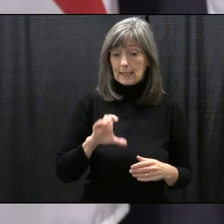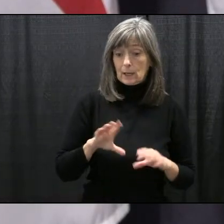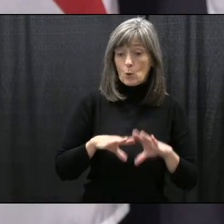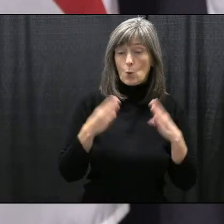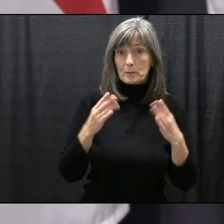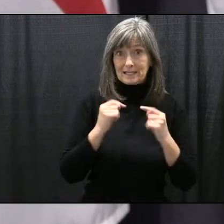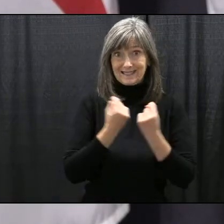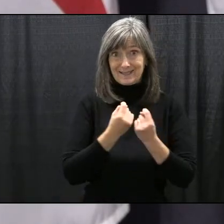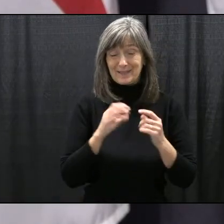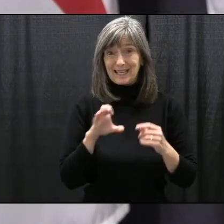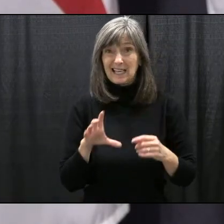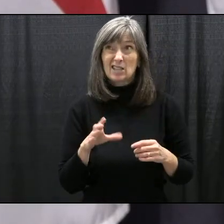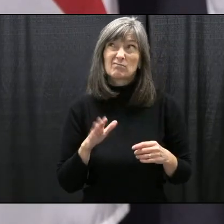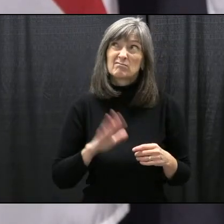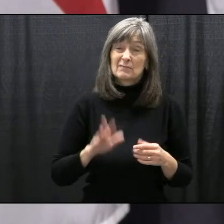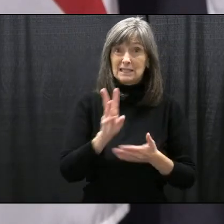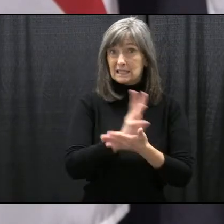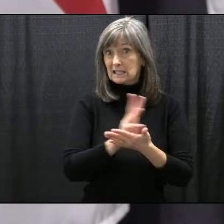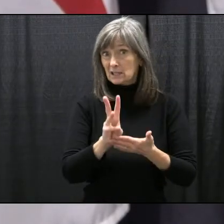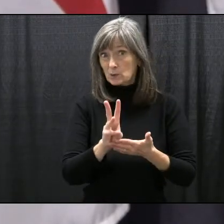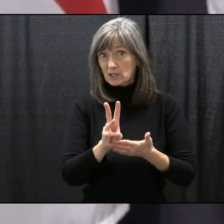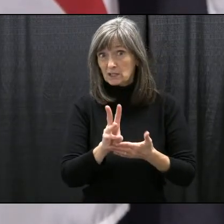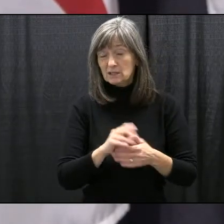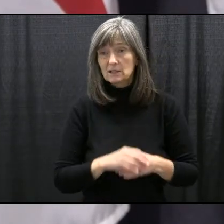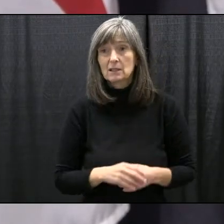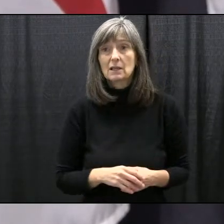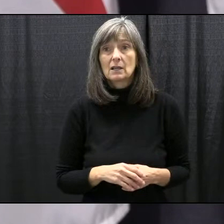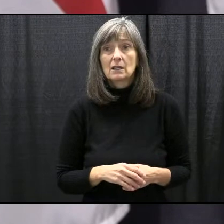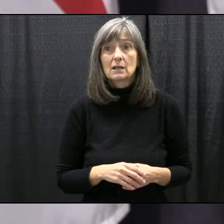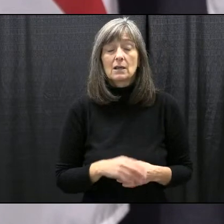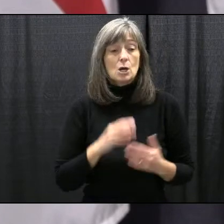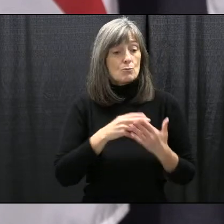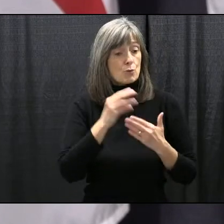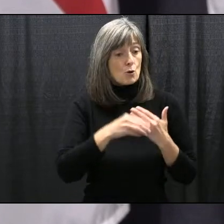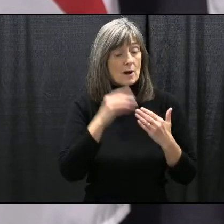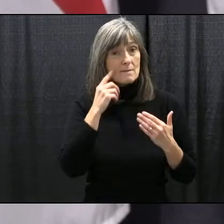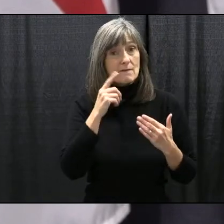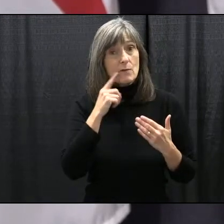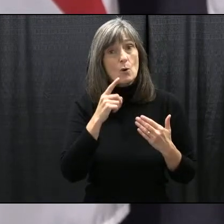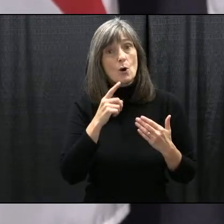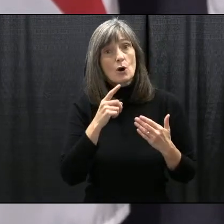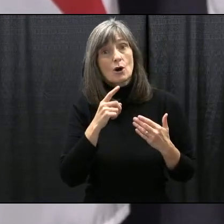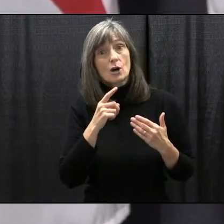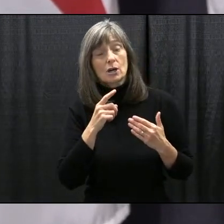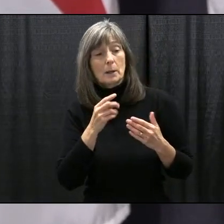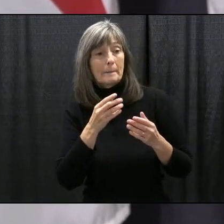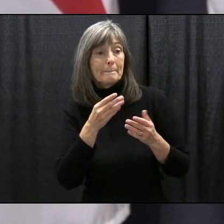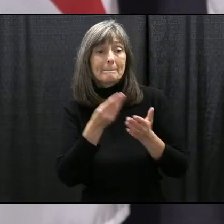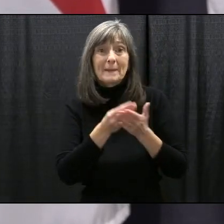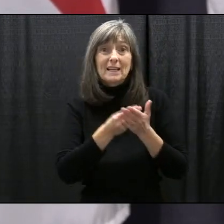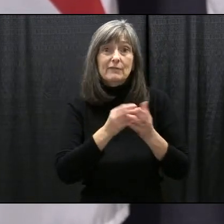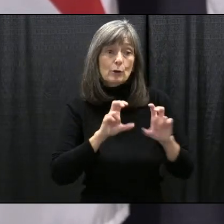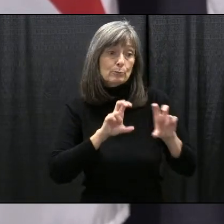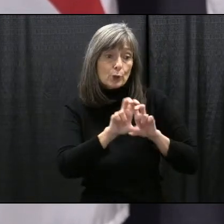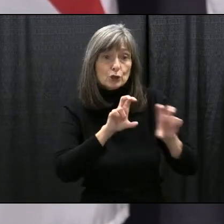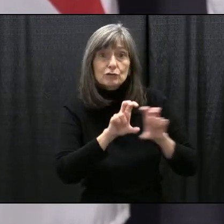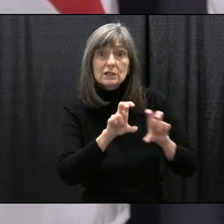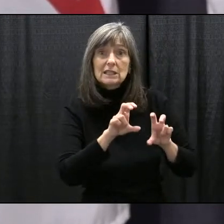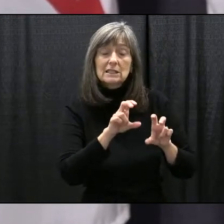example, is around 6 weeks. The program for return in service and bursaries